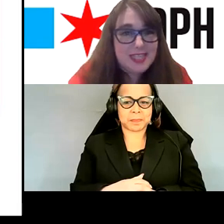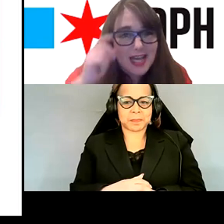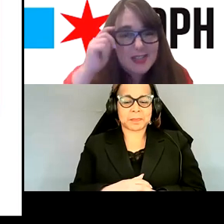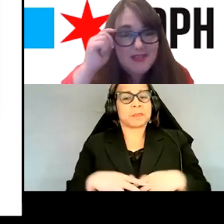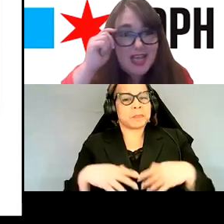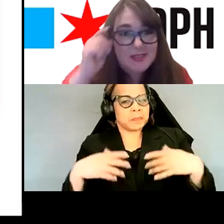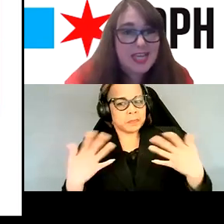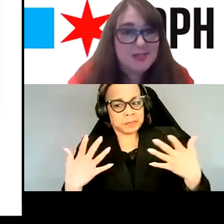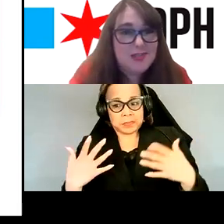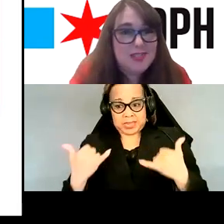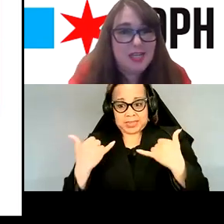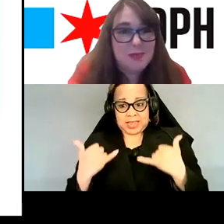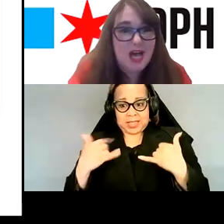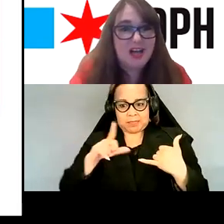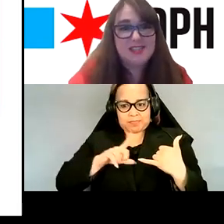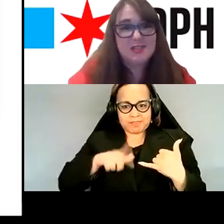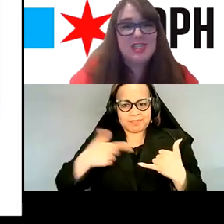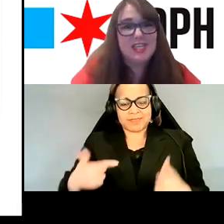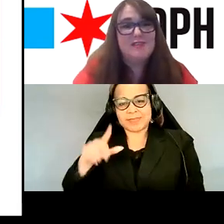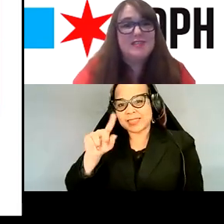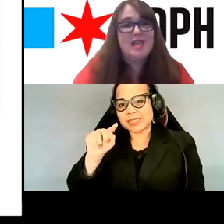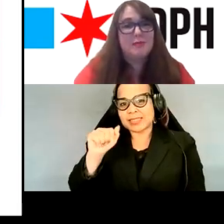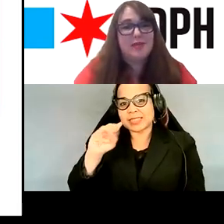And I'll leave it out now to Tamara Mahal so